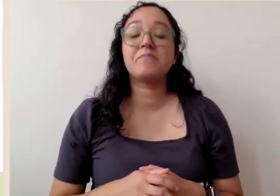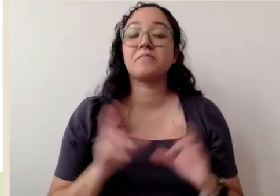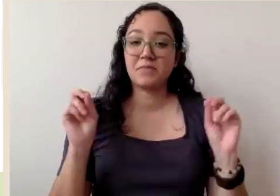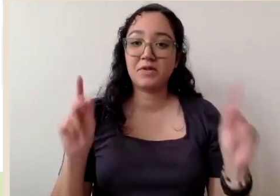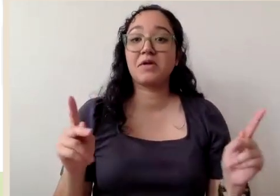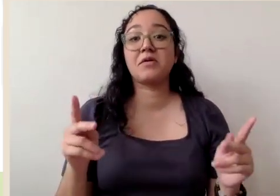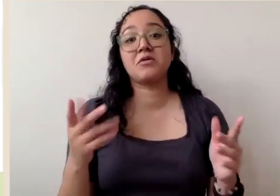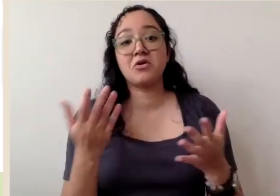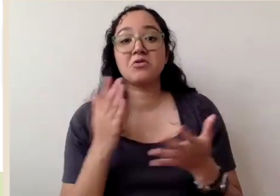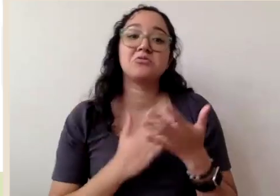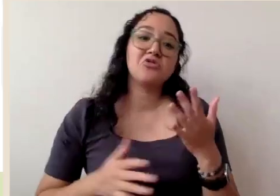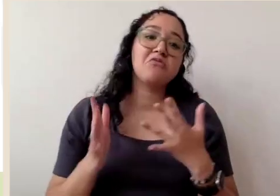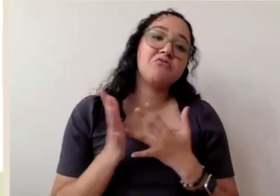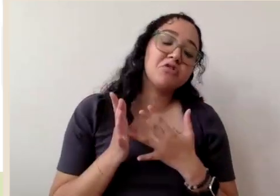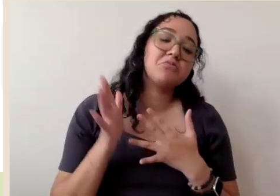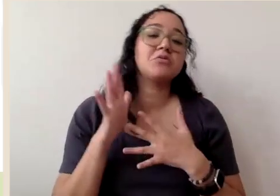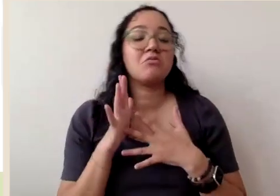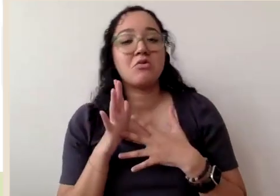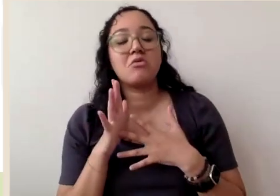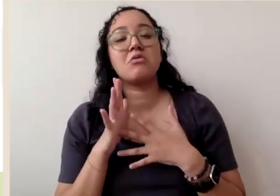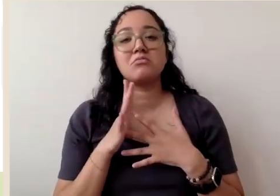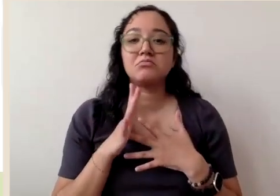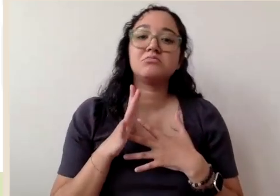Okay, some for freshmen and sophomores.